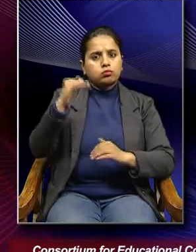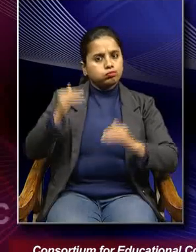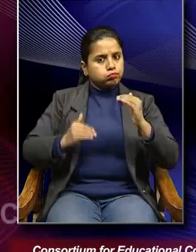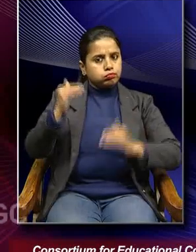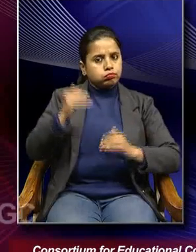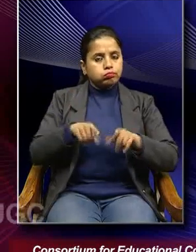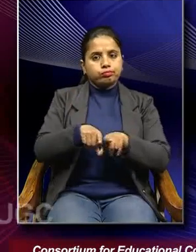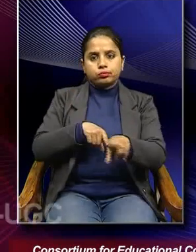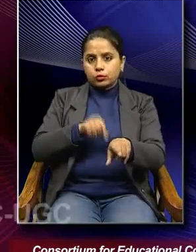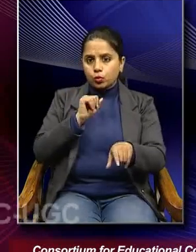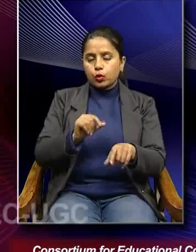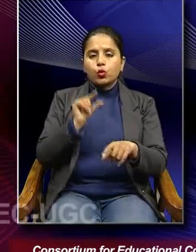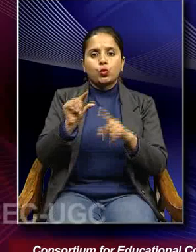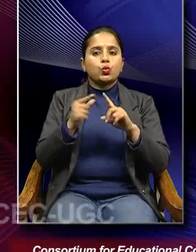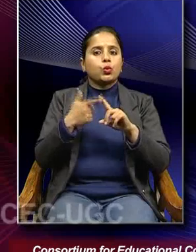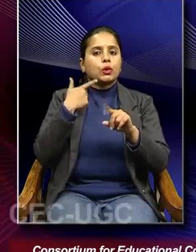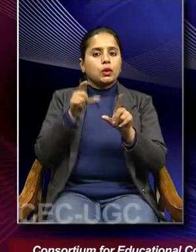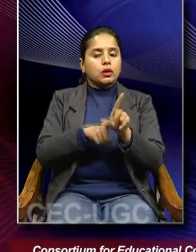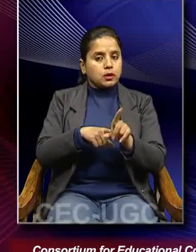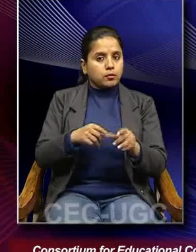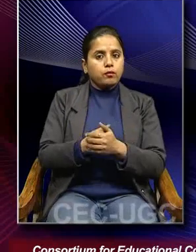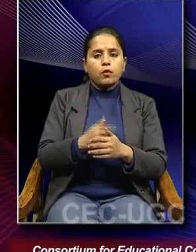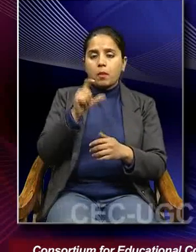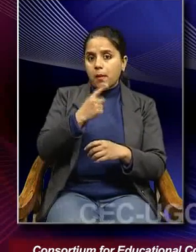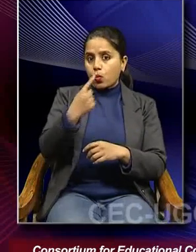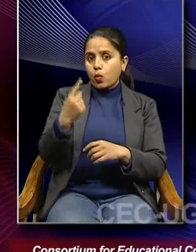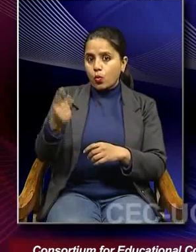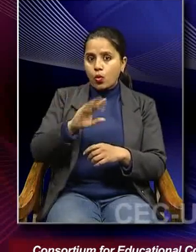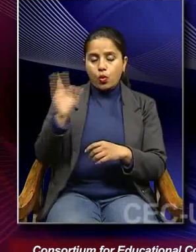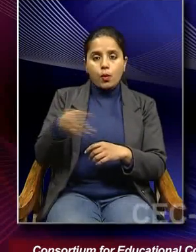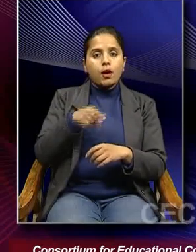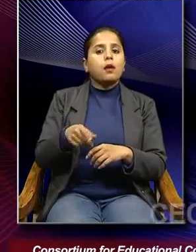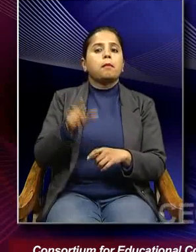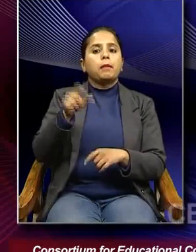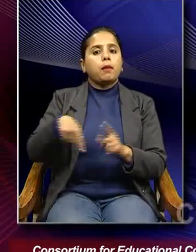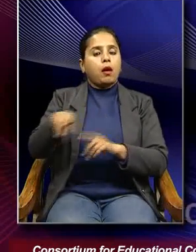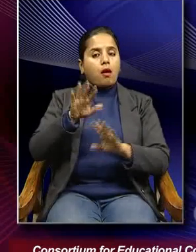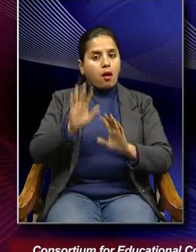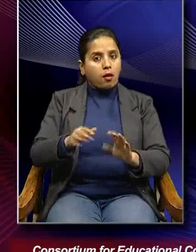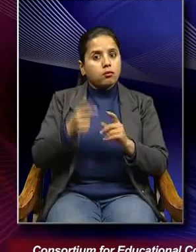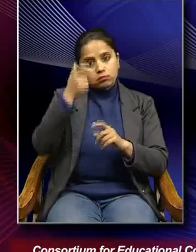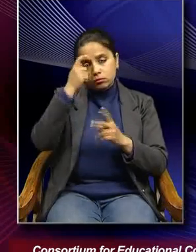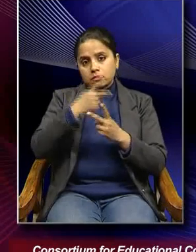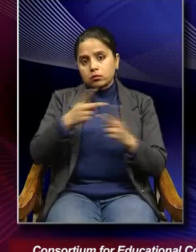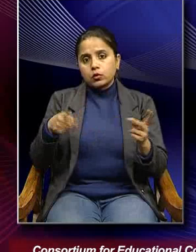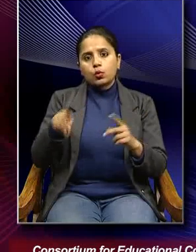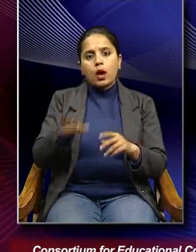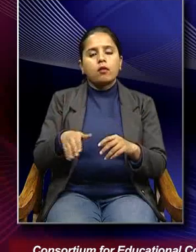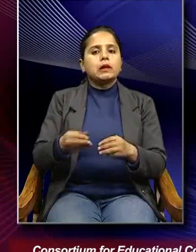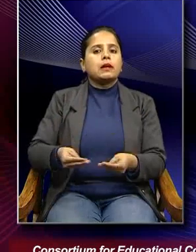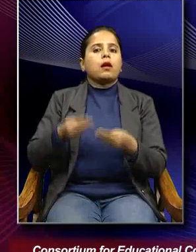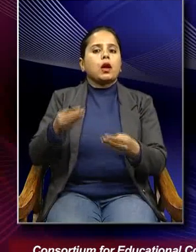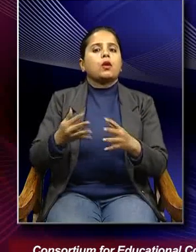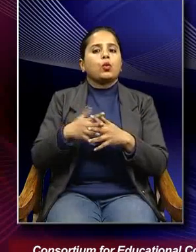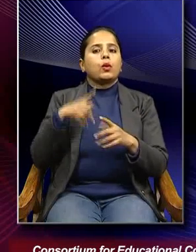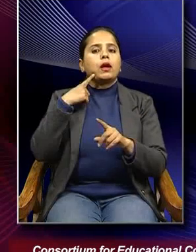between the utilities of every individual and the worst of individual, and that is given a weight, and that